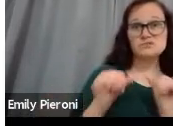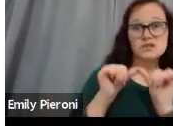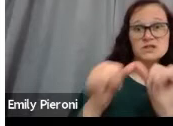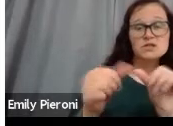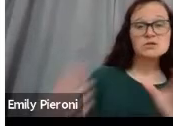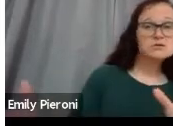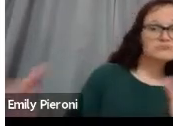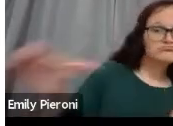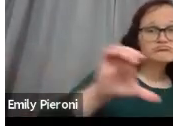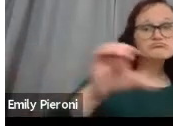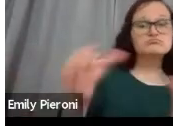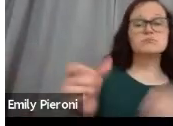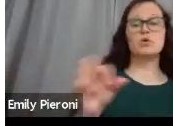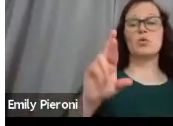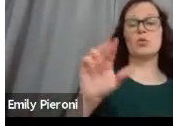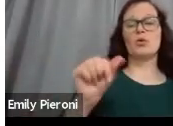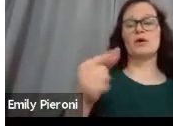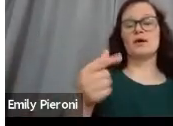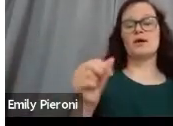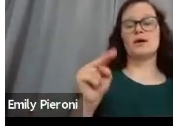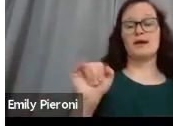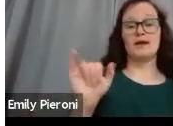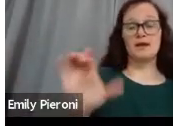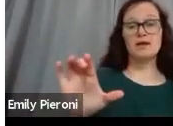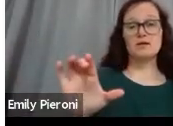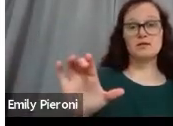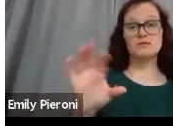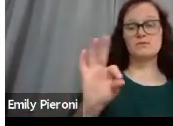organic fertilizer to these plots? Probably so, to keep them,